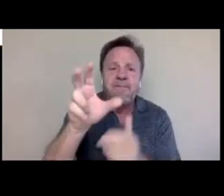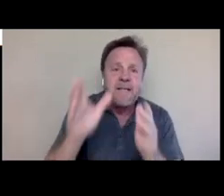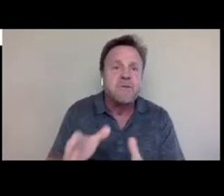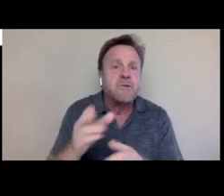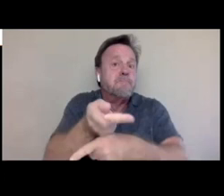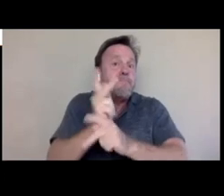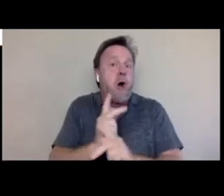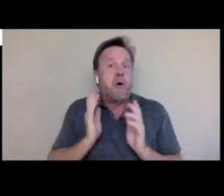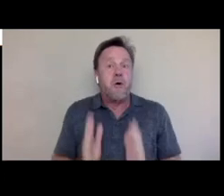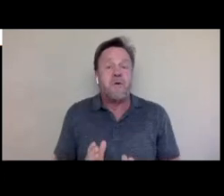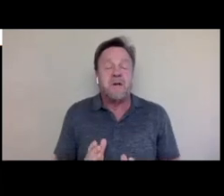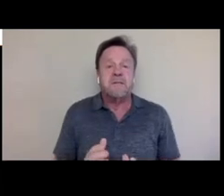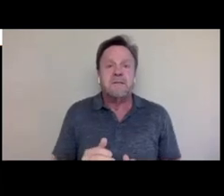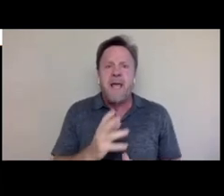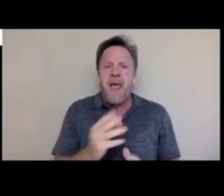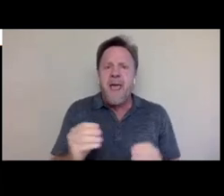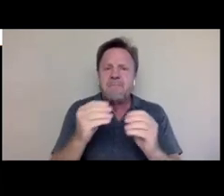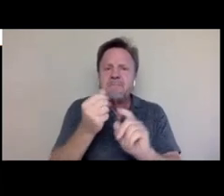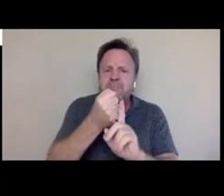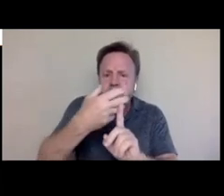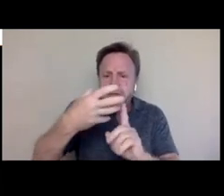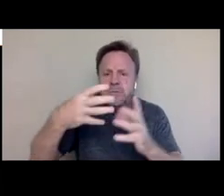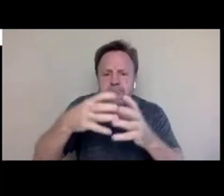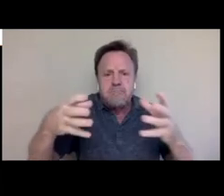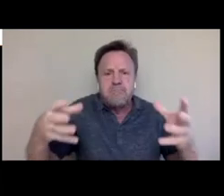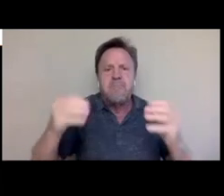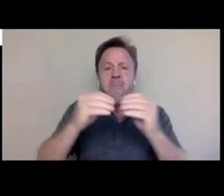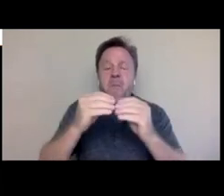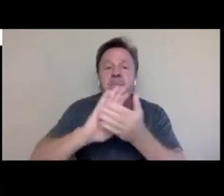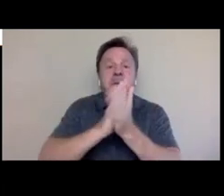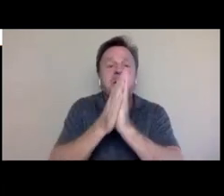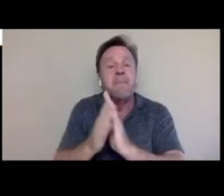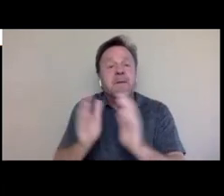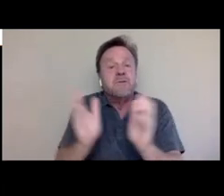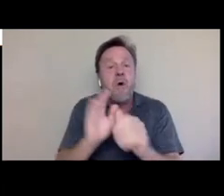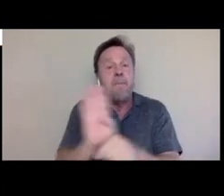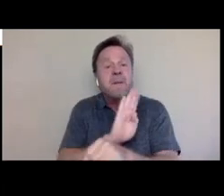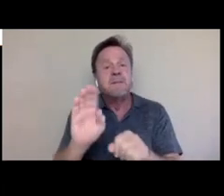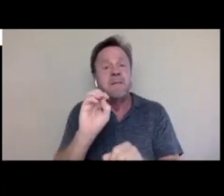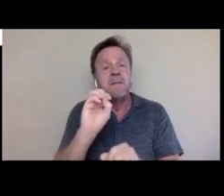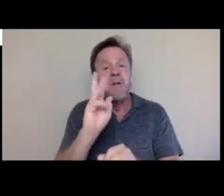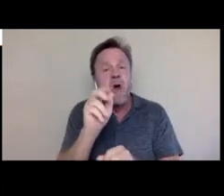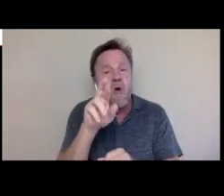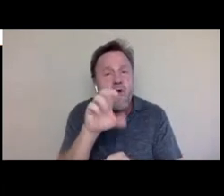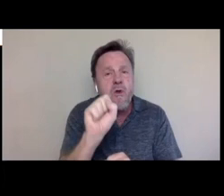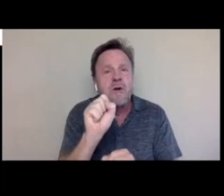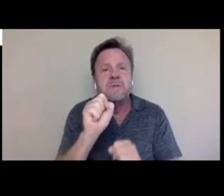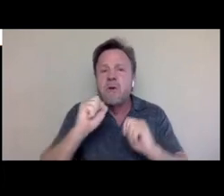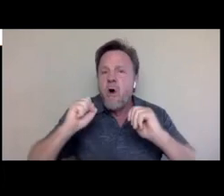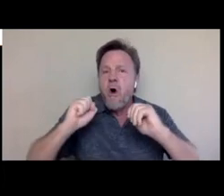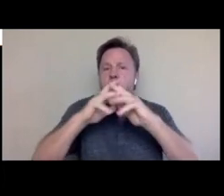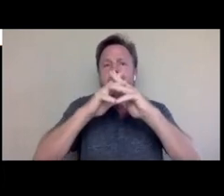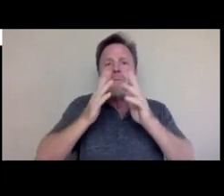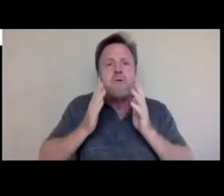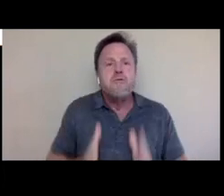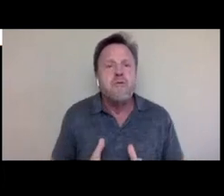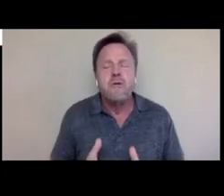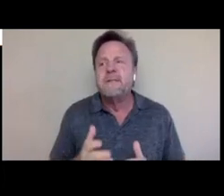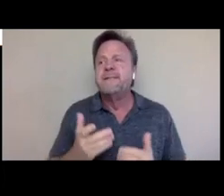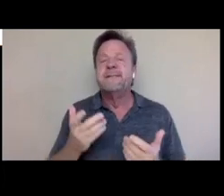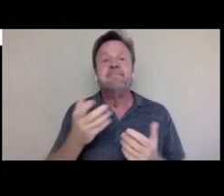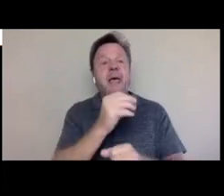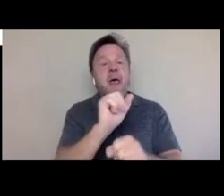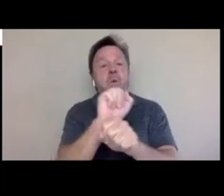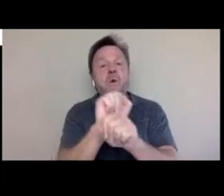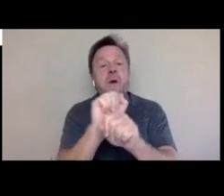and in growing numbers, even becoming small business owners, becoming entrepreneurs, and also working